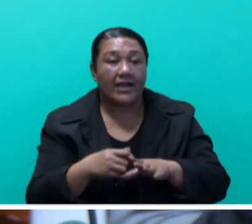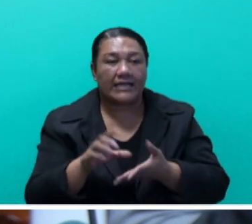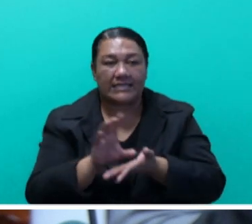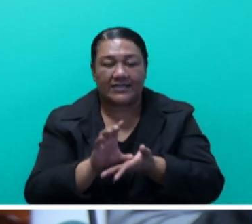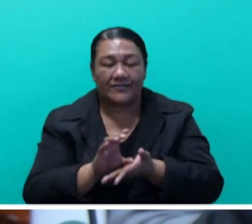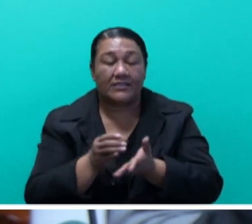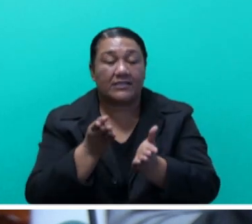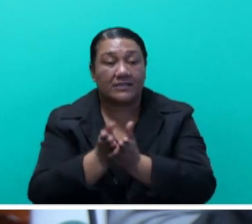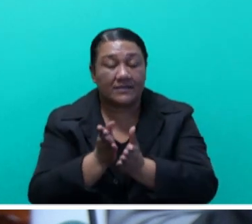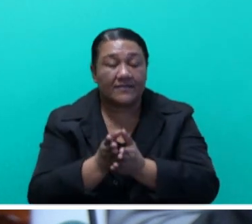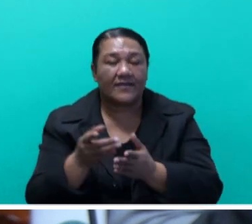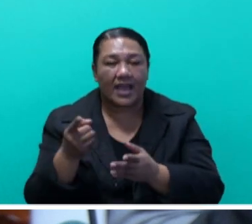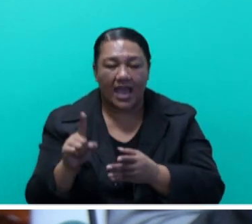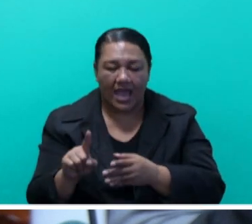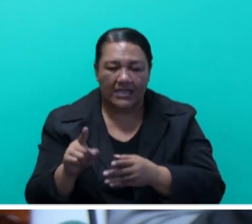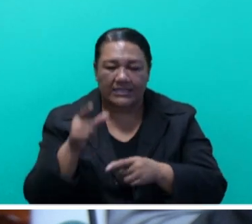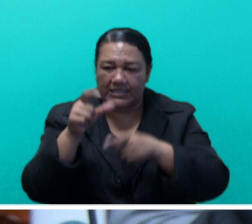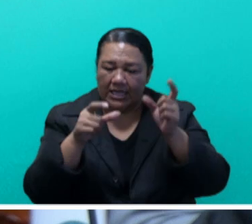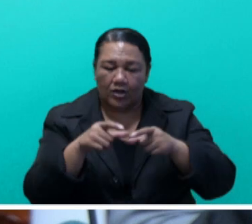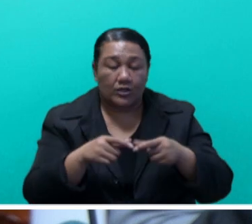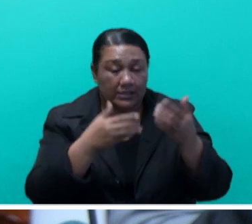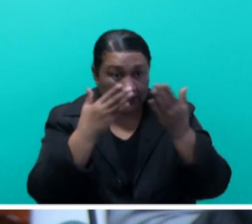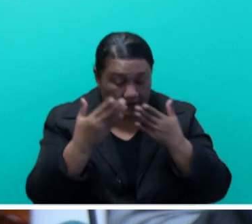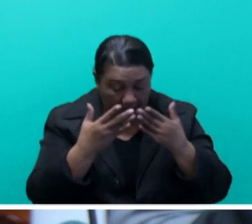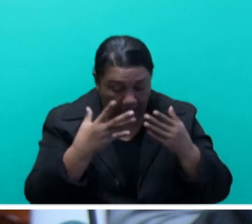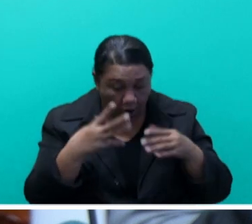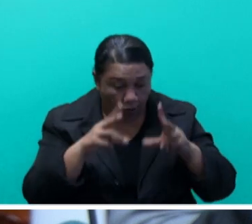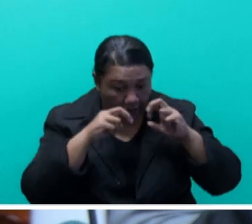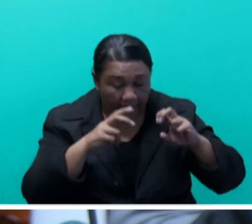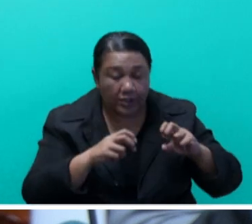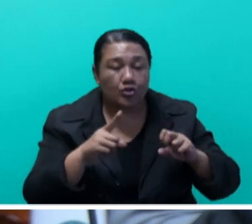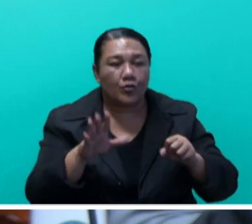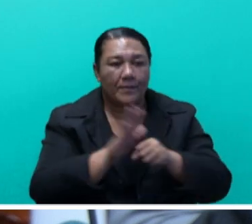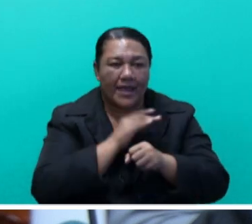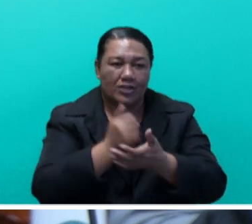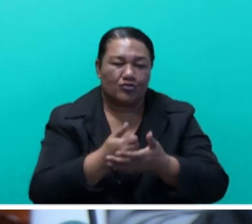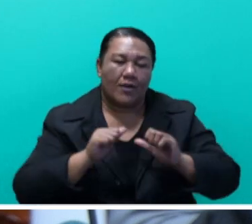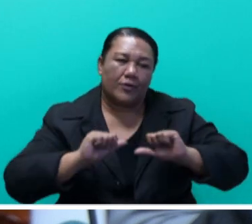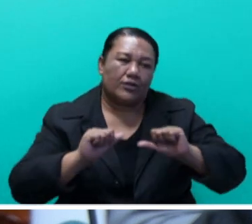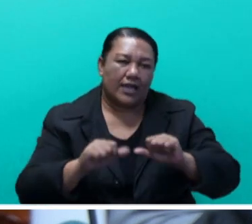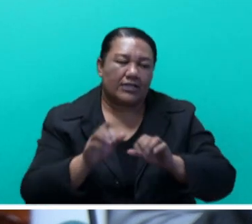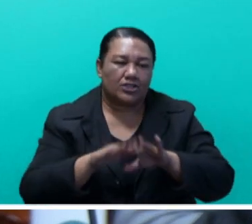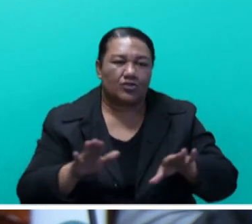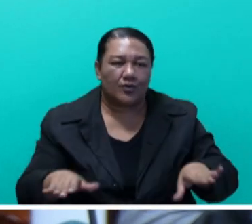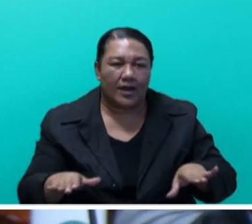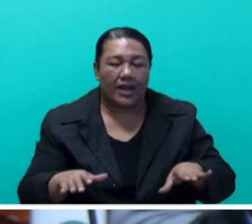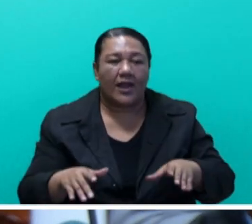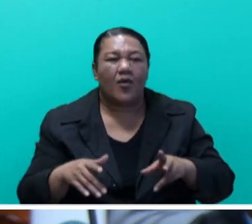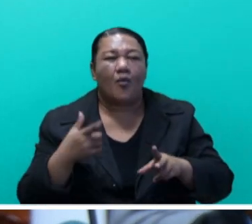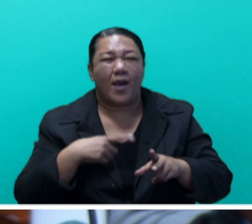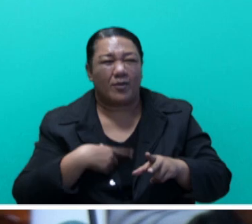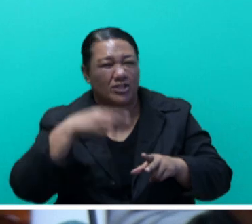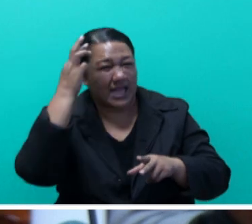is crucial. Comprehensive strategies are needed to safeguard children's rights and address risks from family separation due to